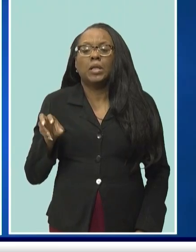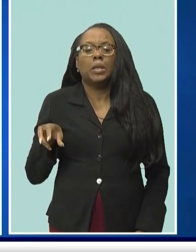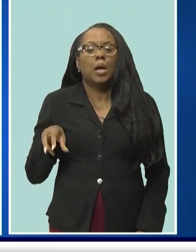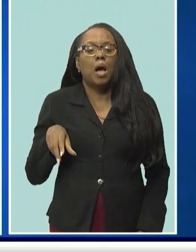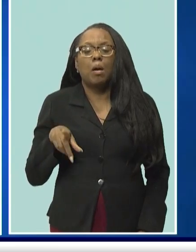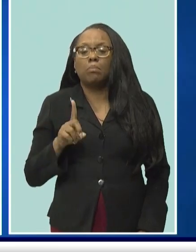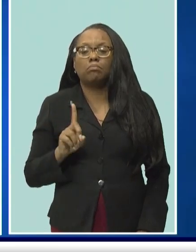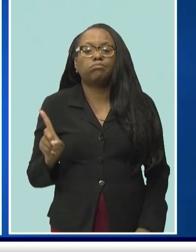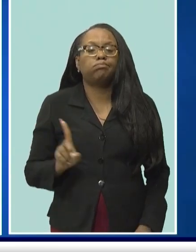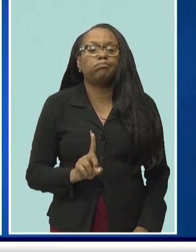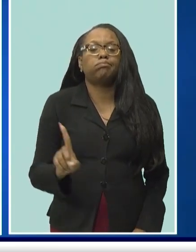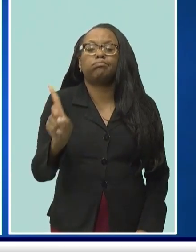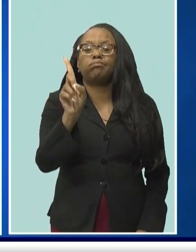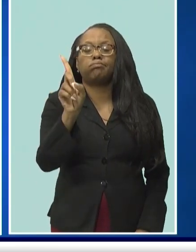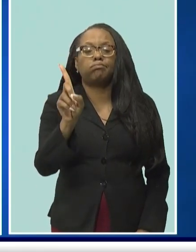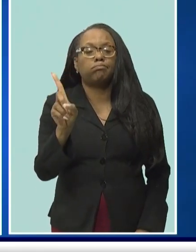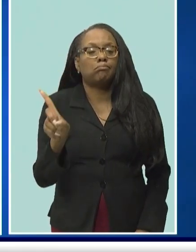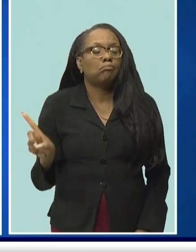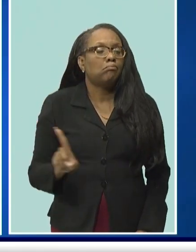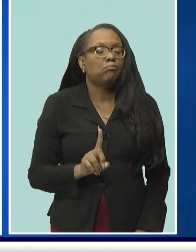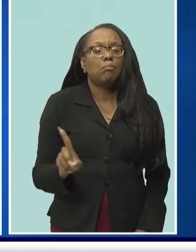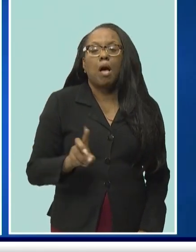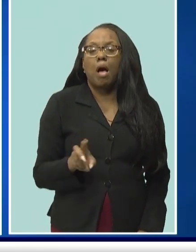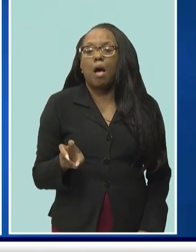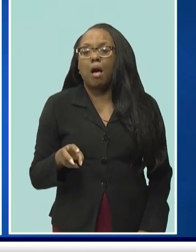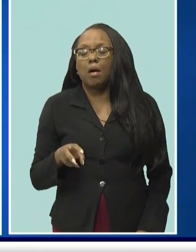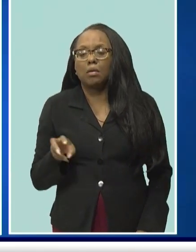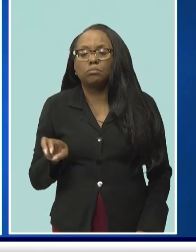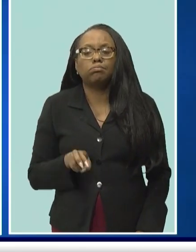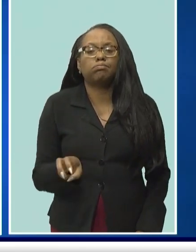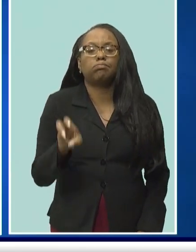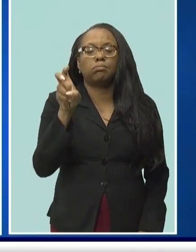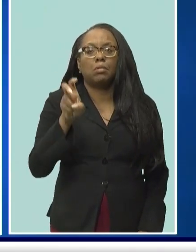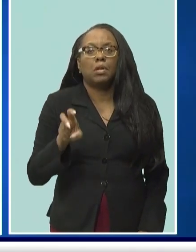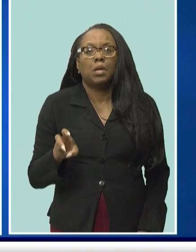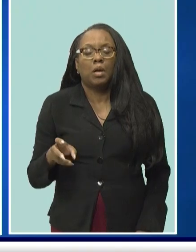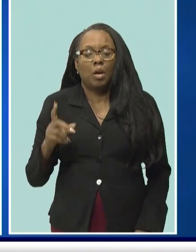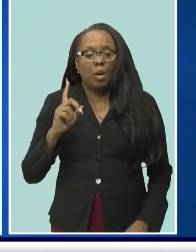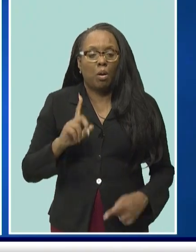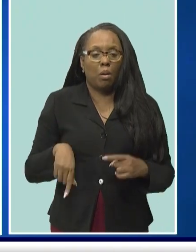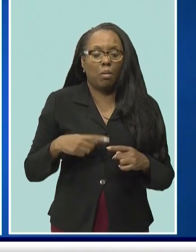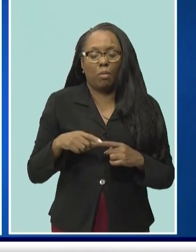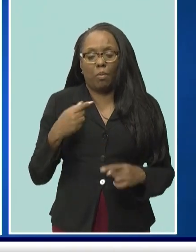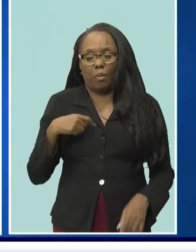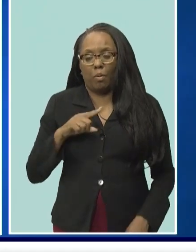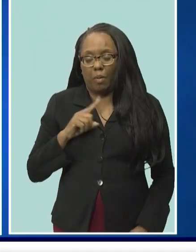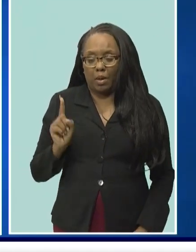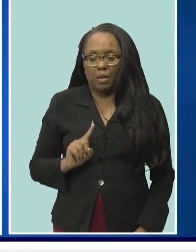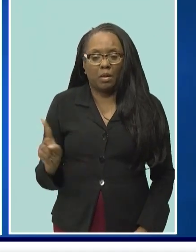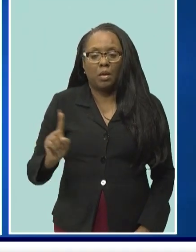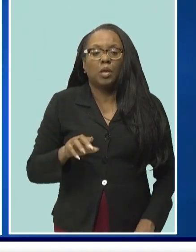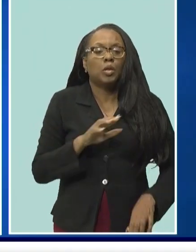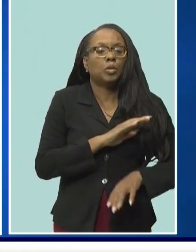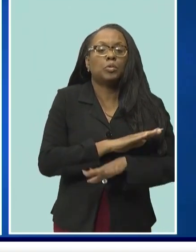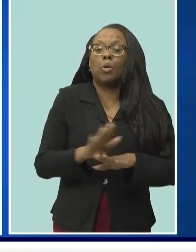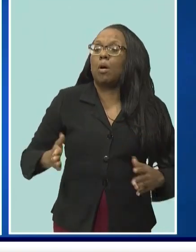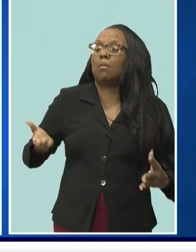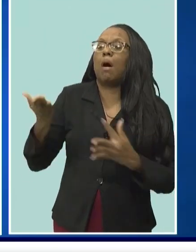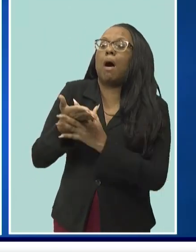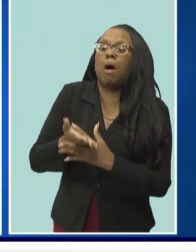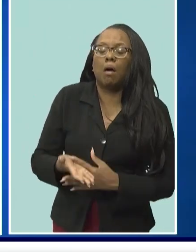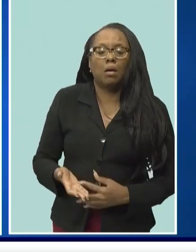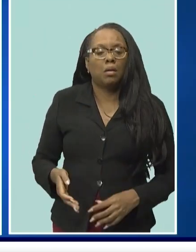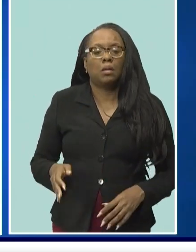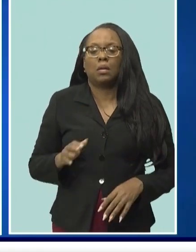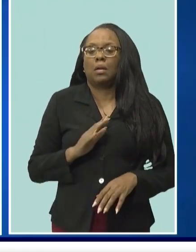persons that when we are moving around, do not get in our way, do not intervene, do